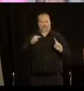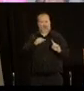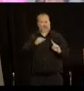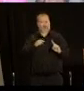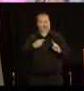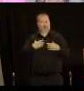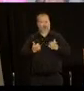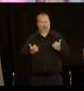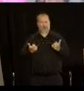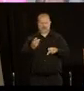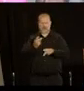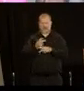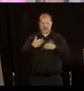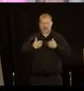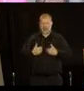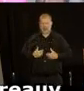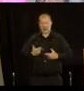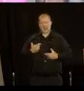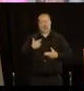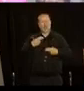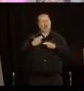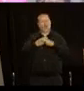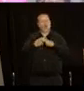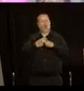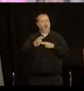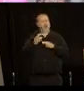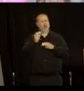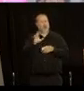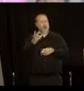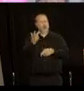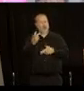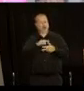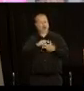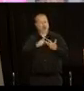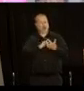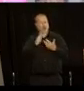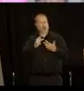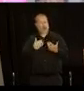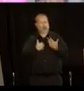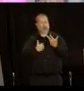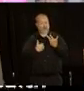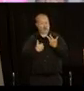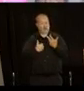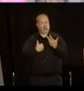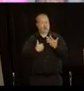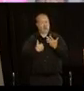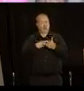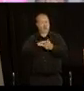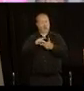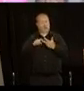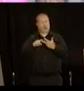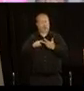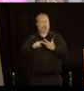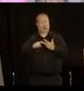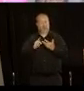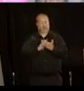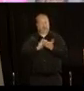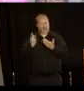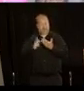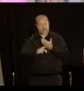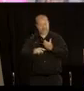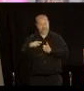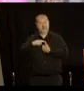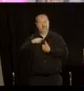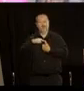of well-being. And I just want to briefly highlight 3 programs that we have that overlay in those areas.